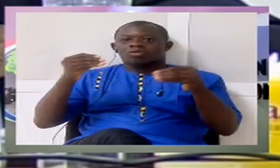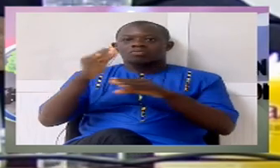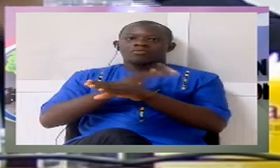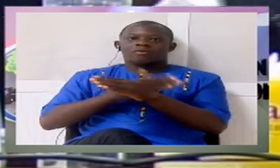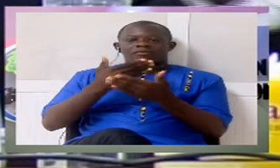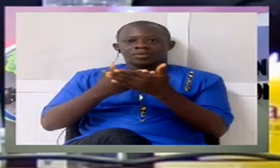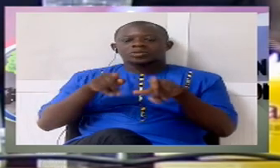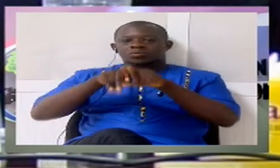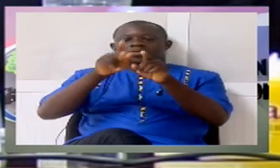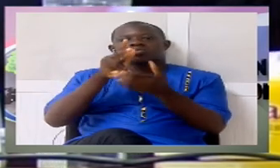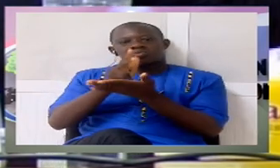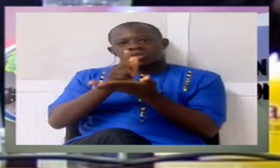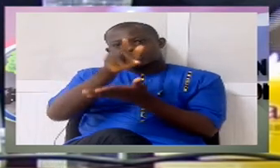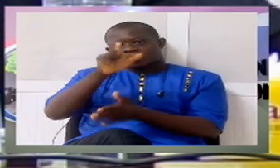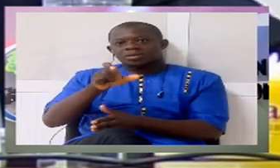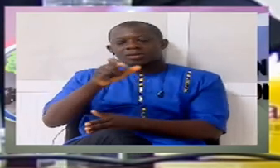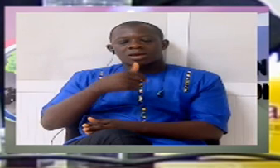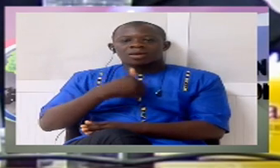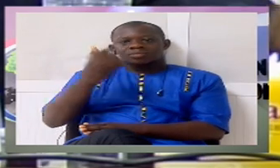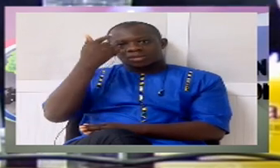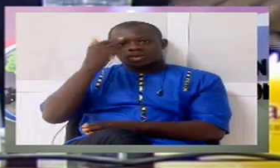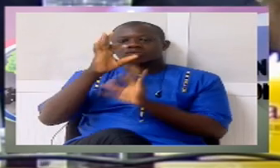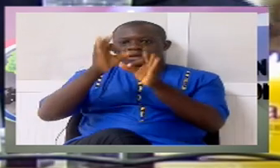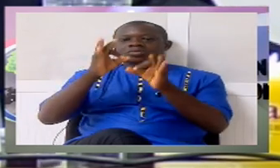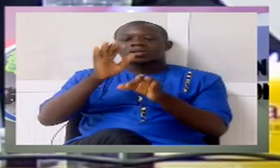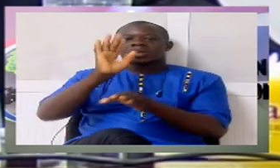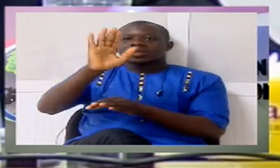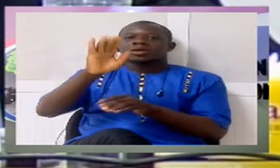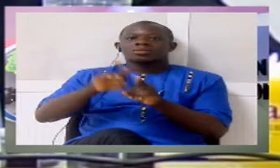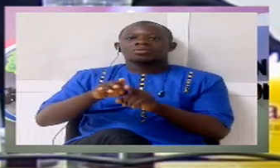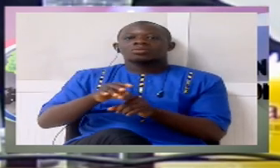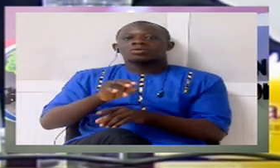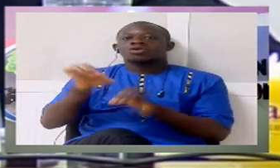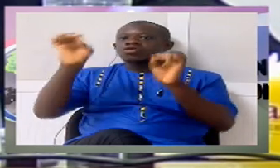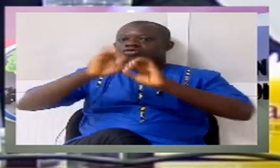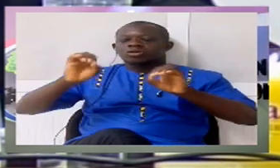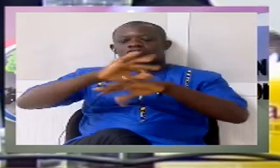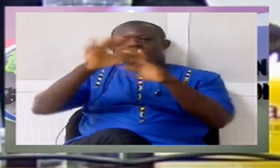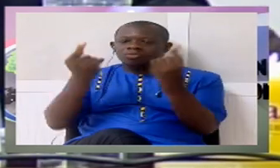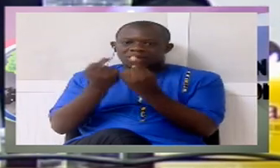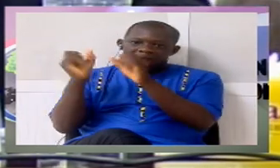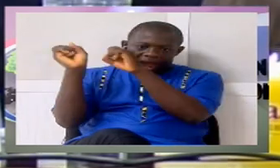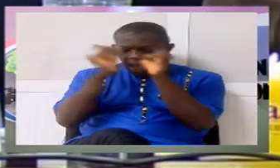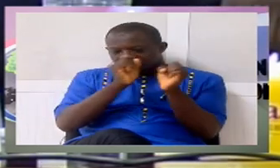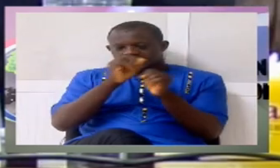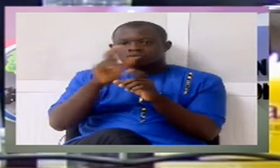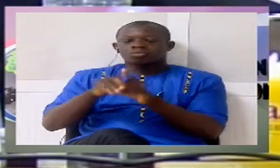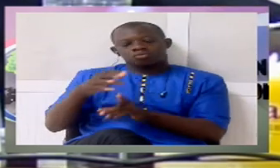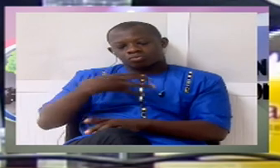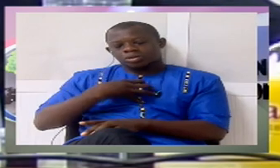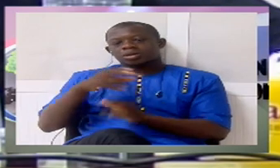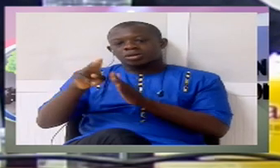finish with this witness. So I'll brief you later. It's nothing dramatic, but we just need